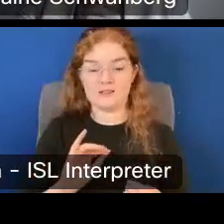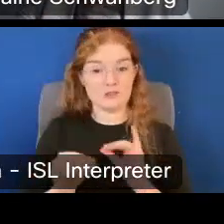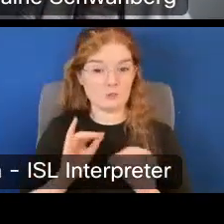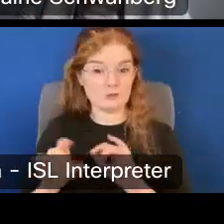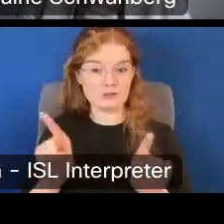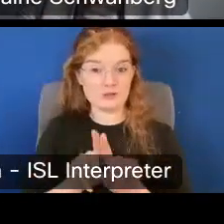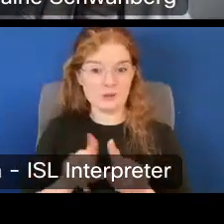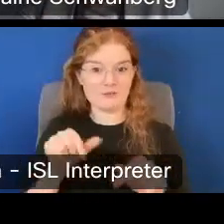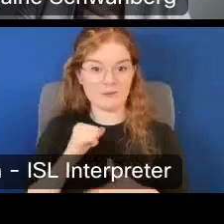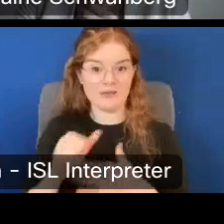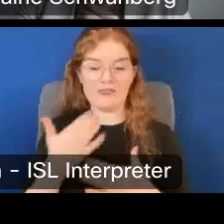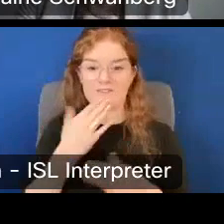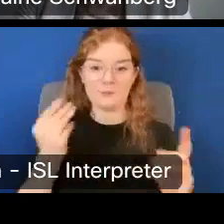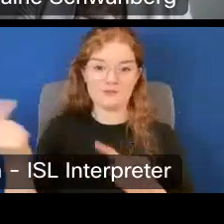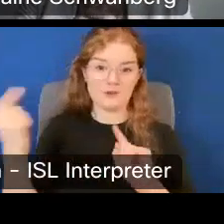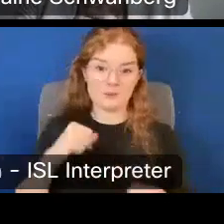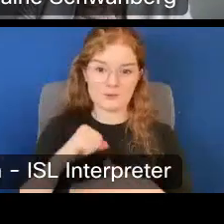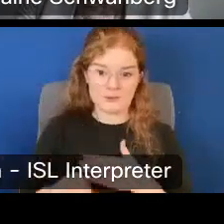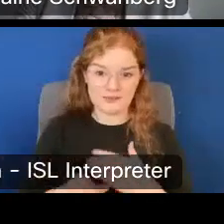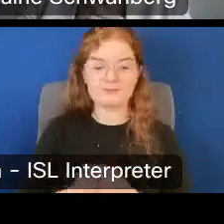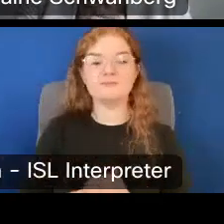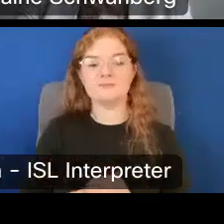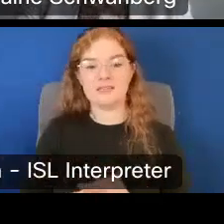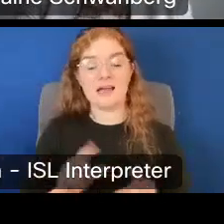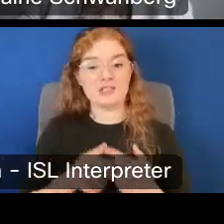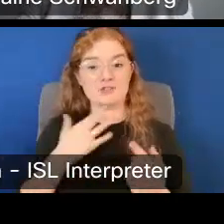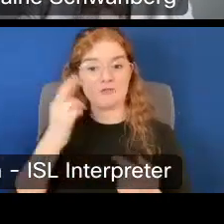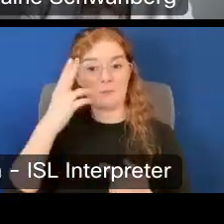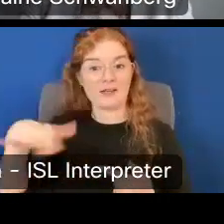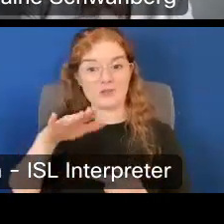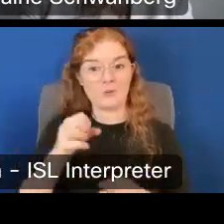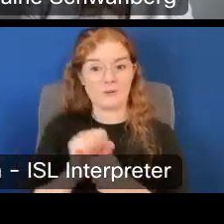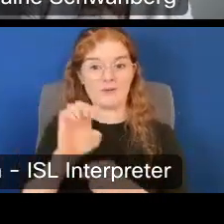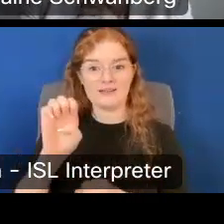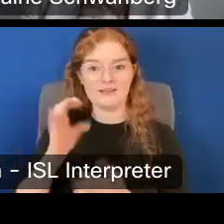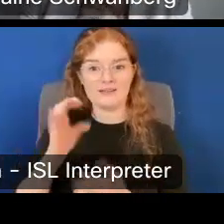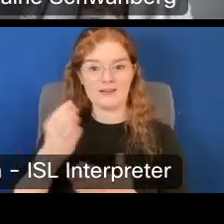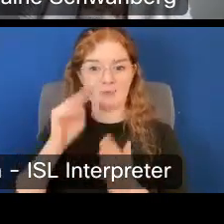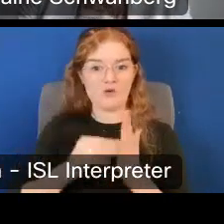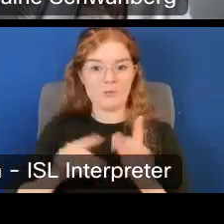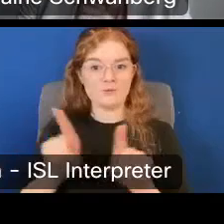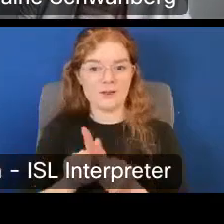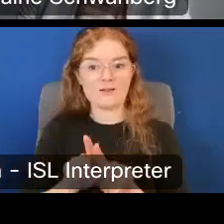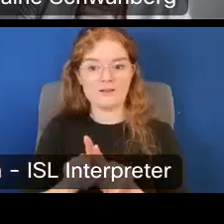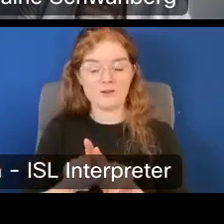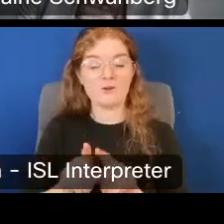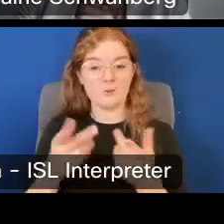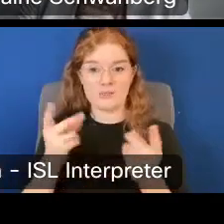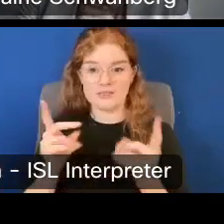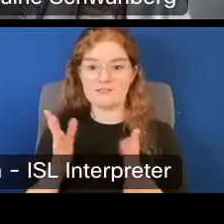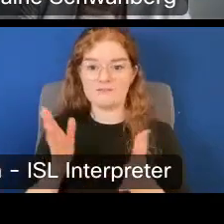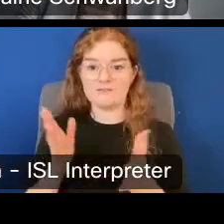interpreters as well. Thank you for coming on today. Just a reminder about the e-learning programme again. We did issue